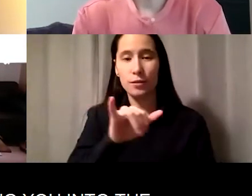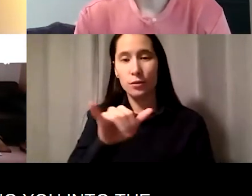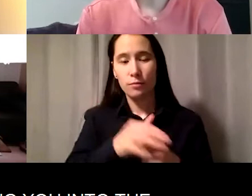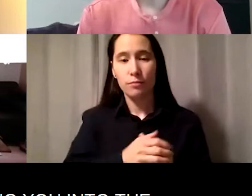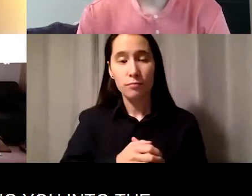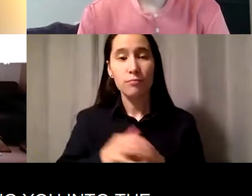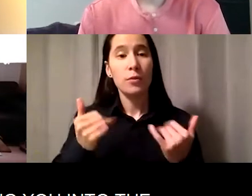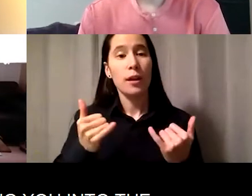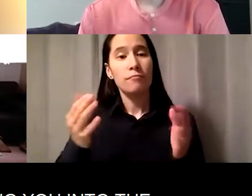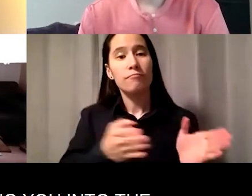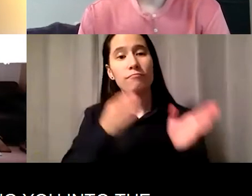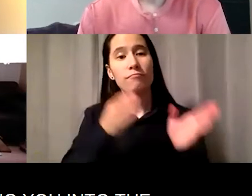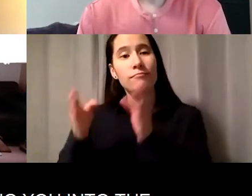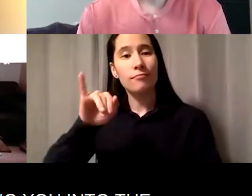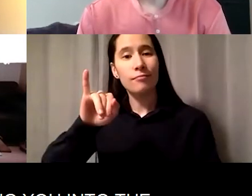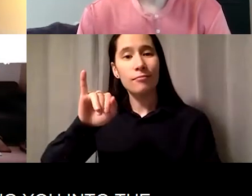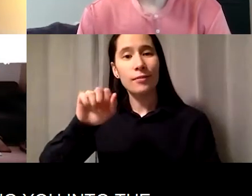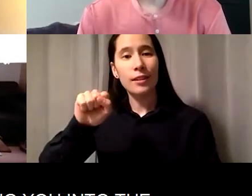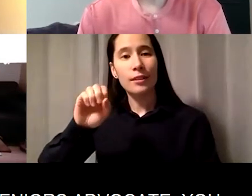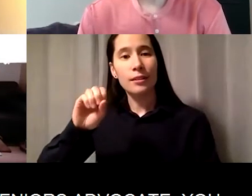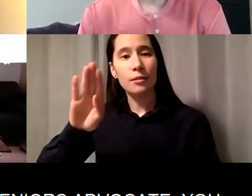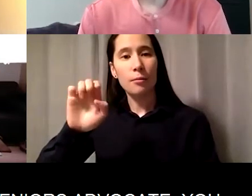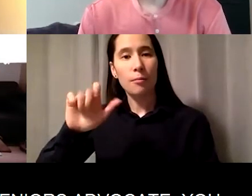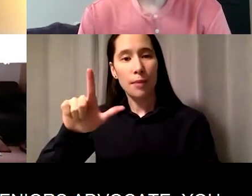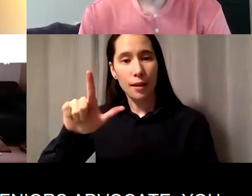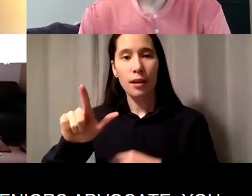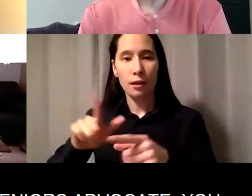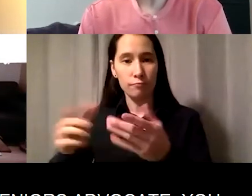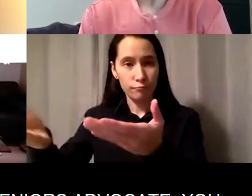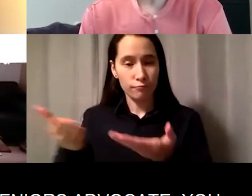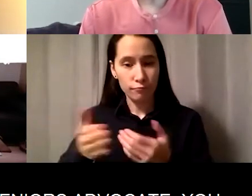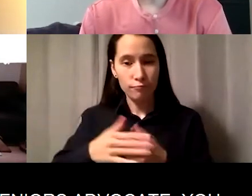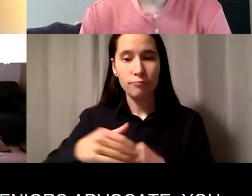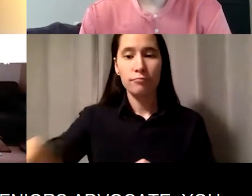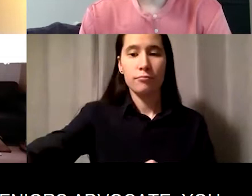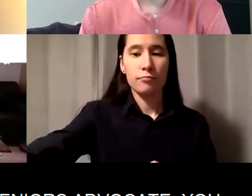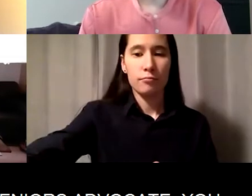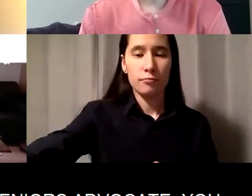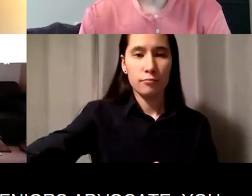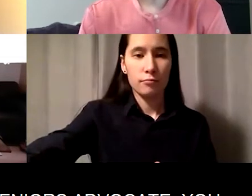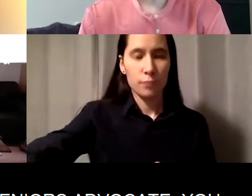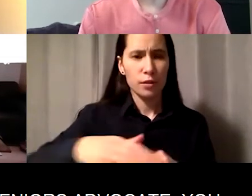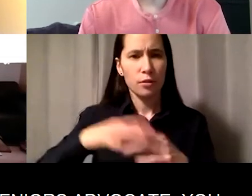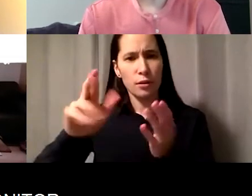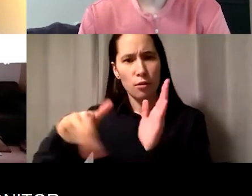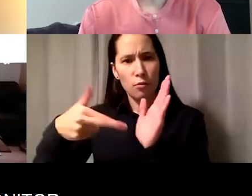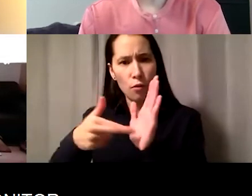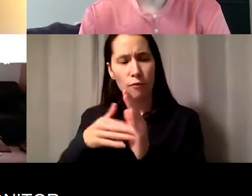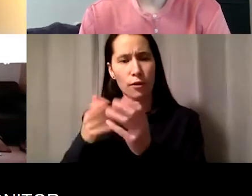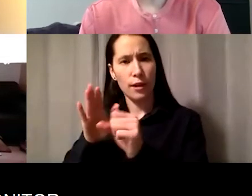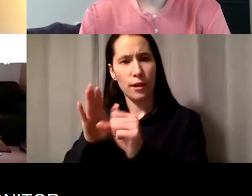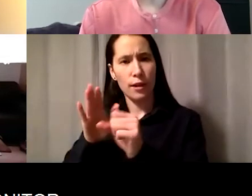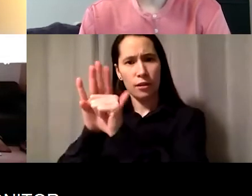Isabel, I'd like to bring you into the conversation. In your role as the seniors advocate, you are responsible for monitoring